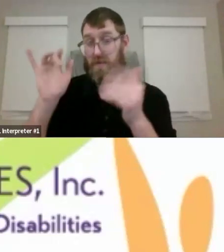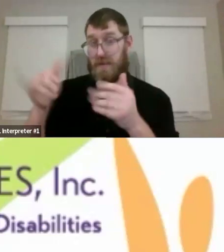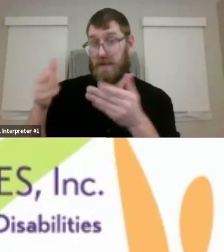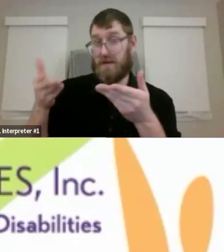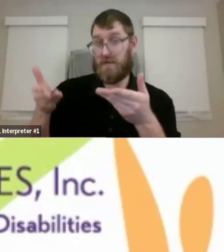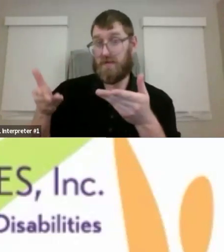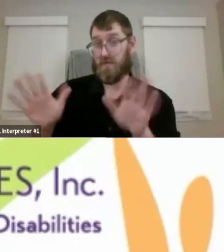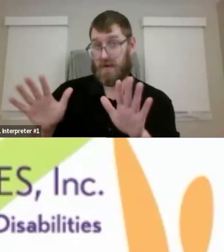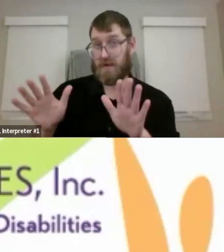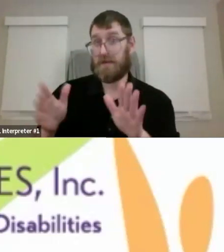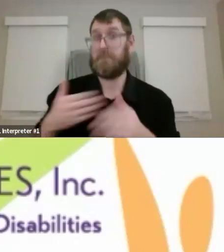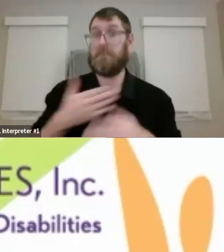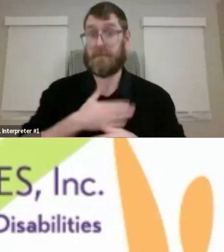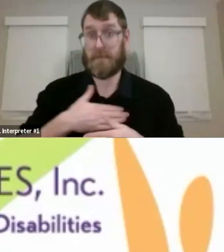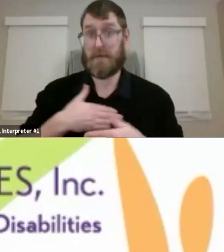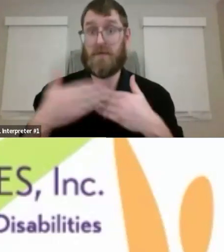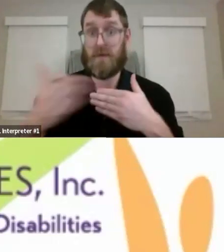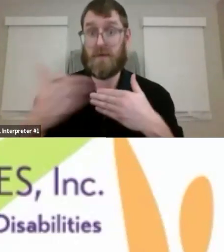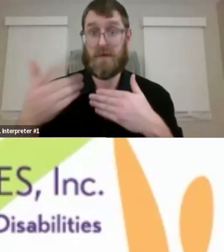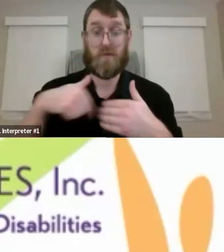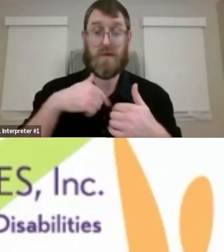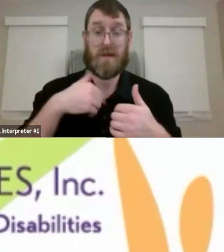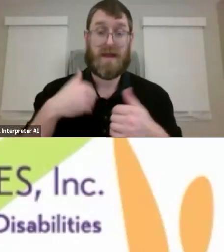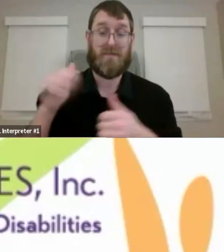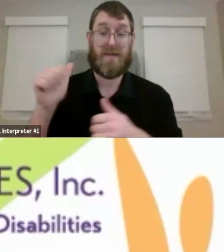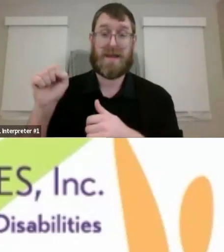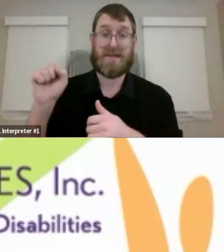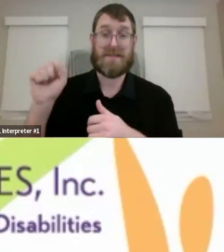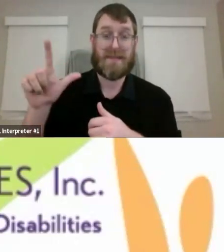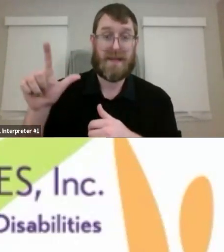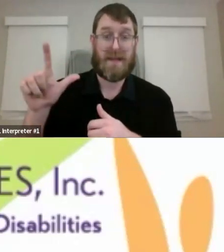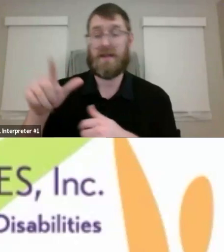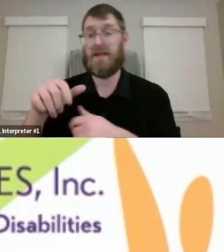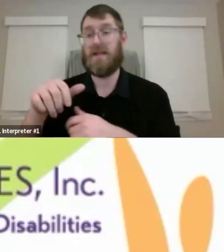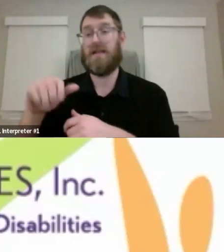will be providing ASL, Spanish, and Amharic